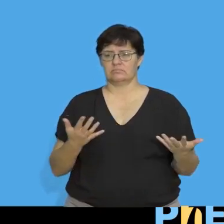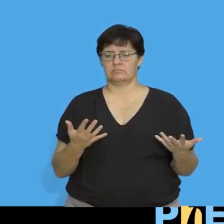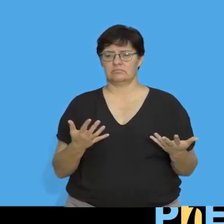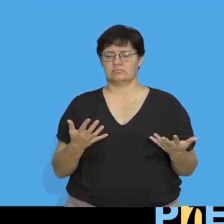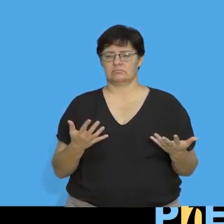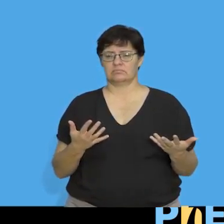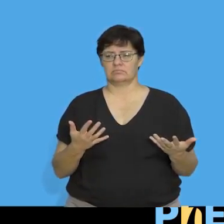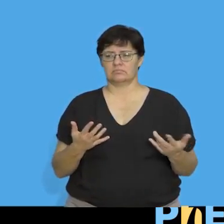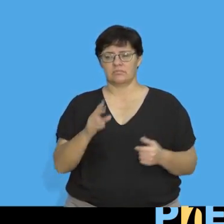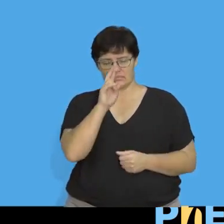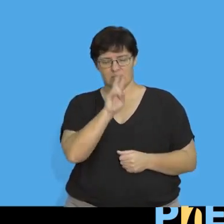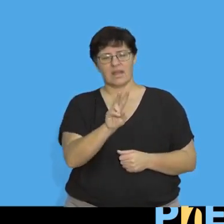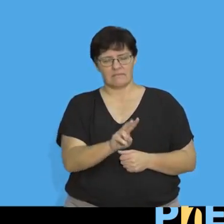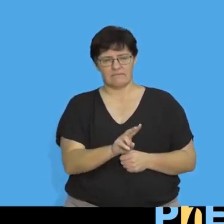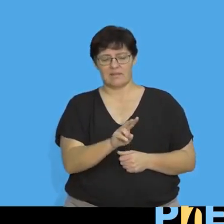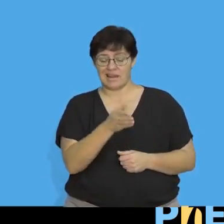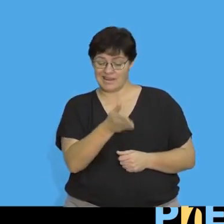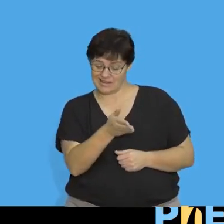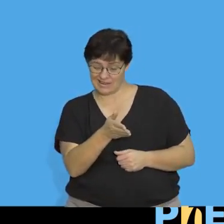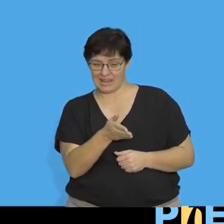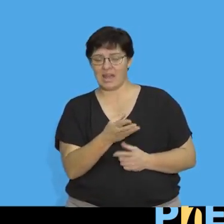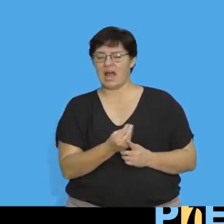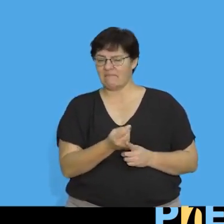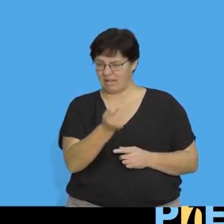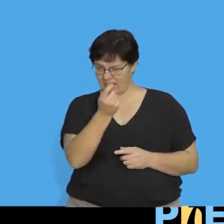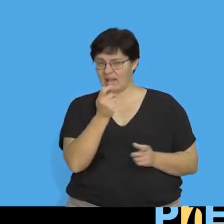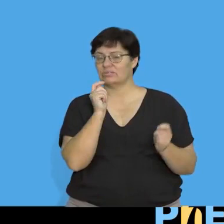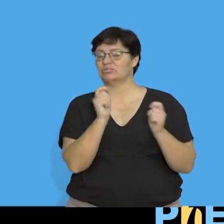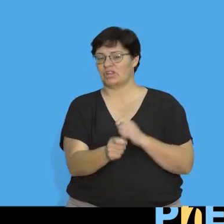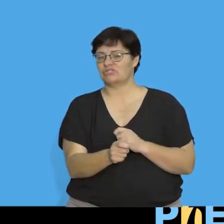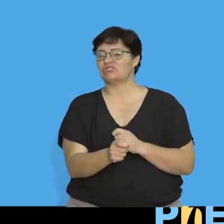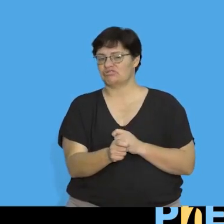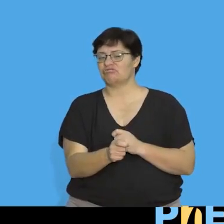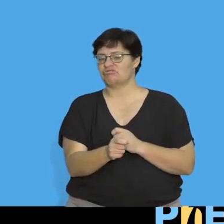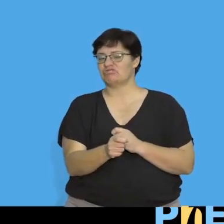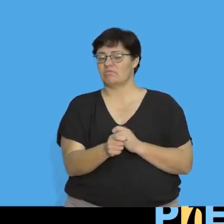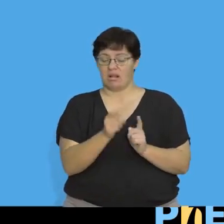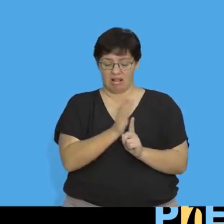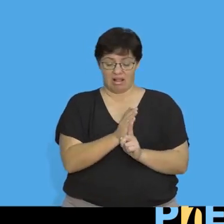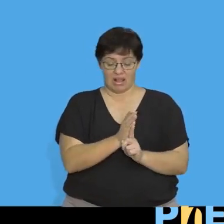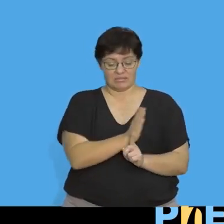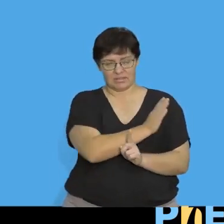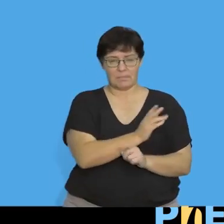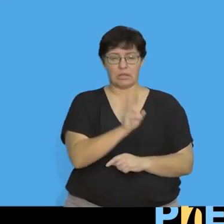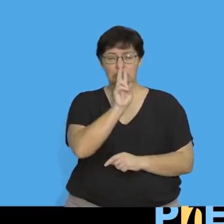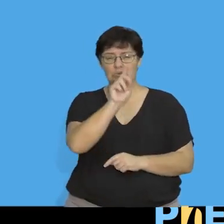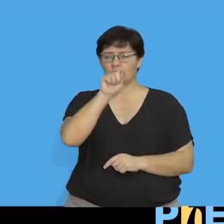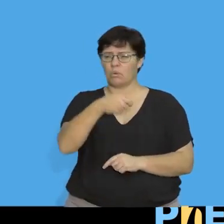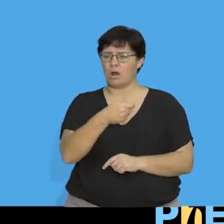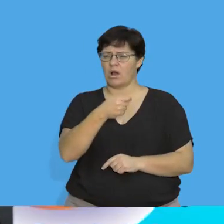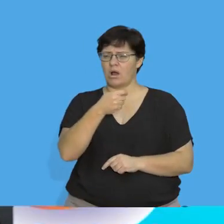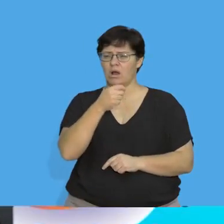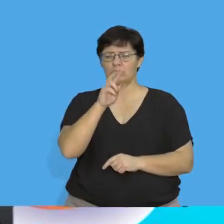and you can see over here now, there is a fairly significant change, but it doesn't seem to be very